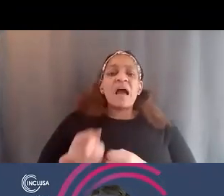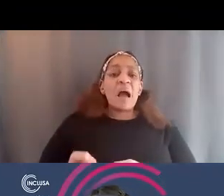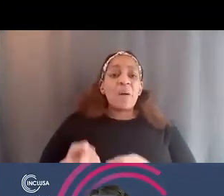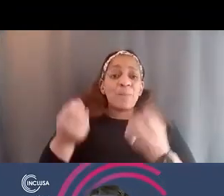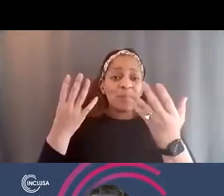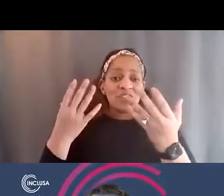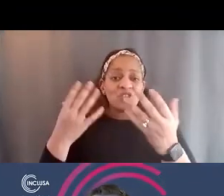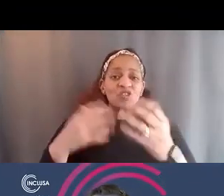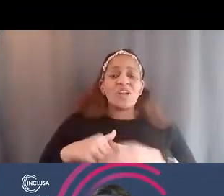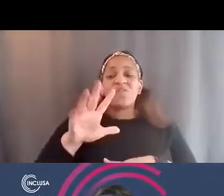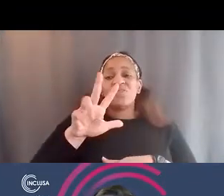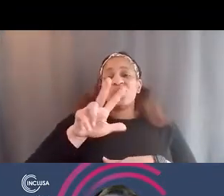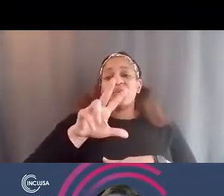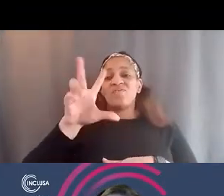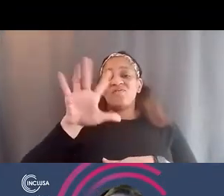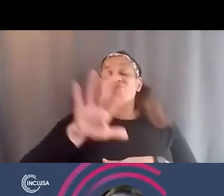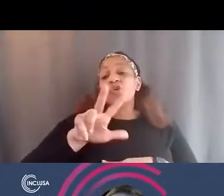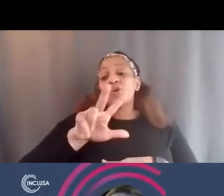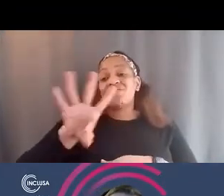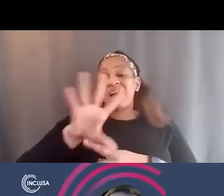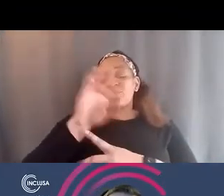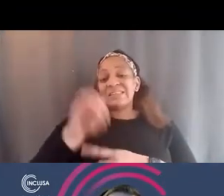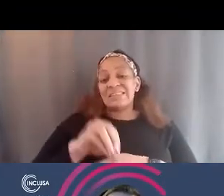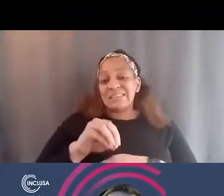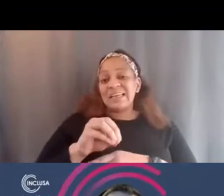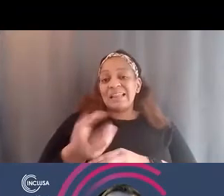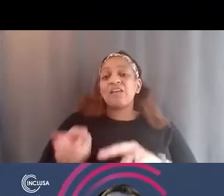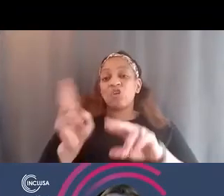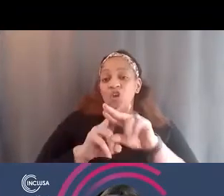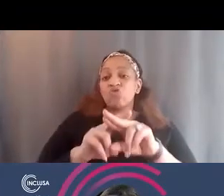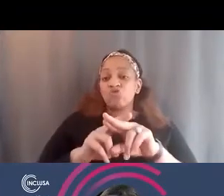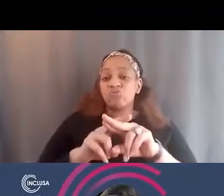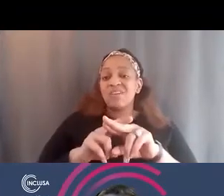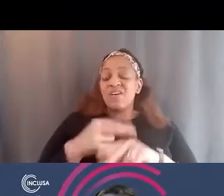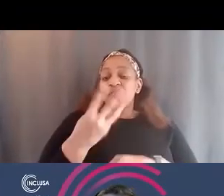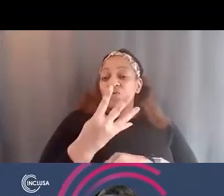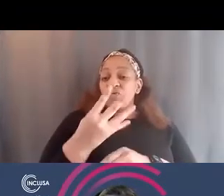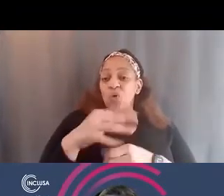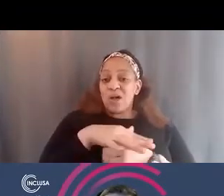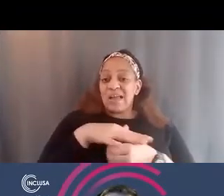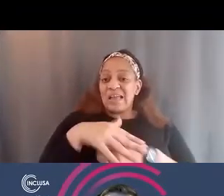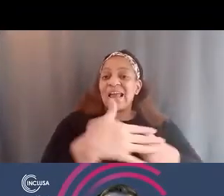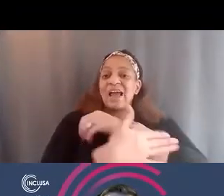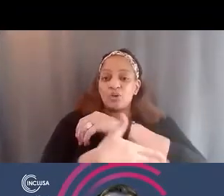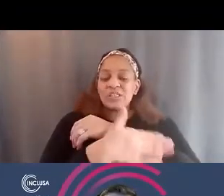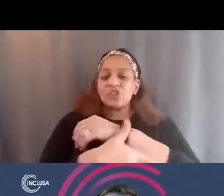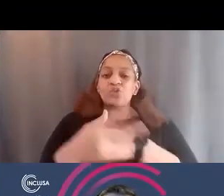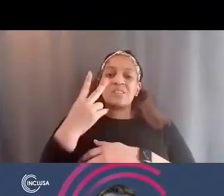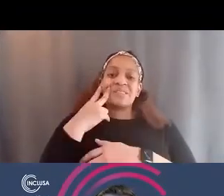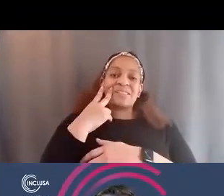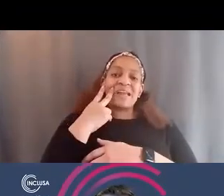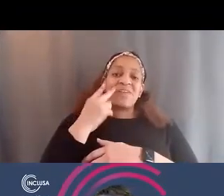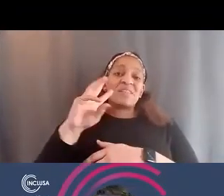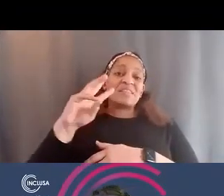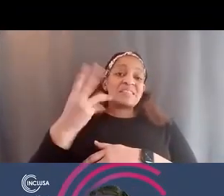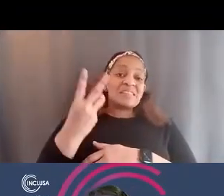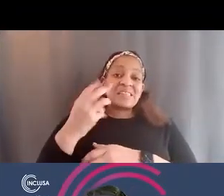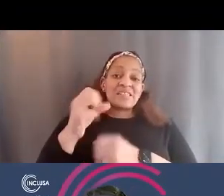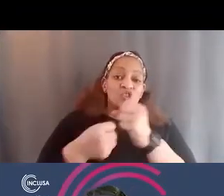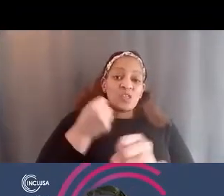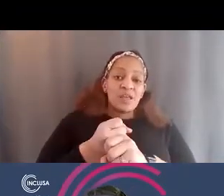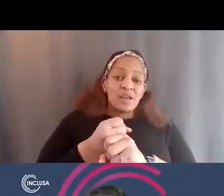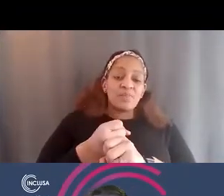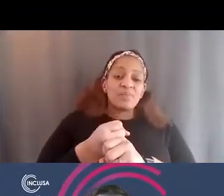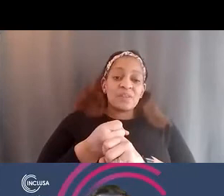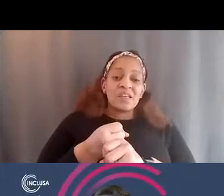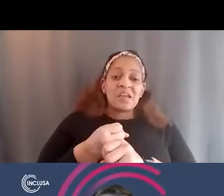in competitive integrated employment in those 4 counties. In those 4 counties on year 6, we saw a growth of 70 and